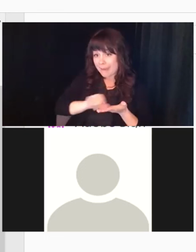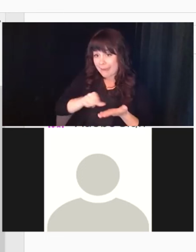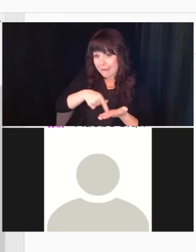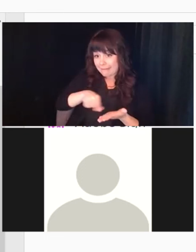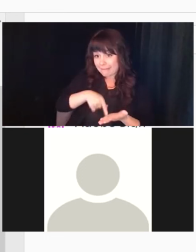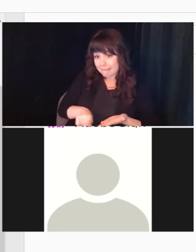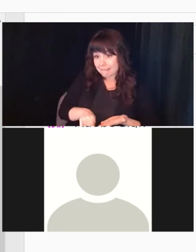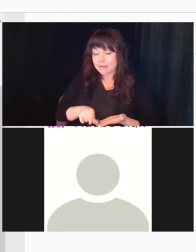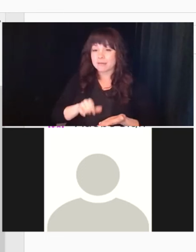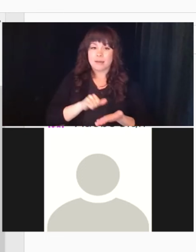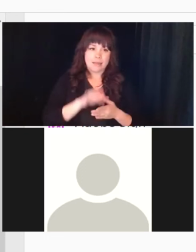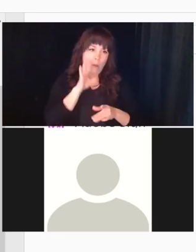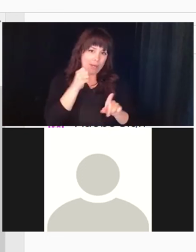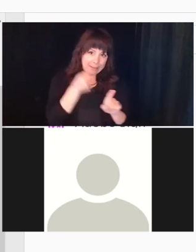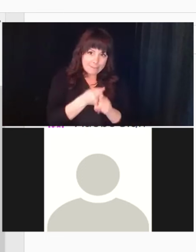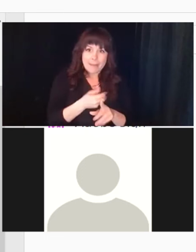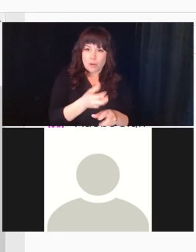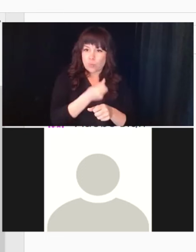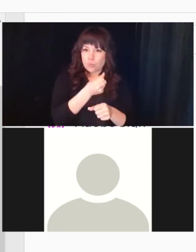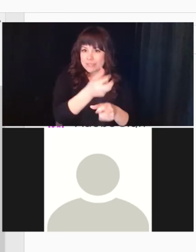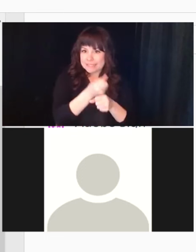All right. And we'll talk a little bit about